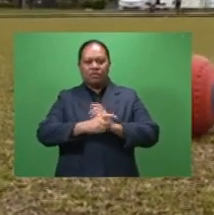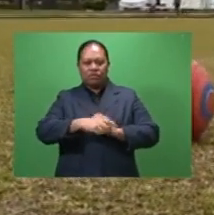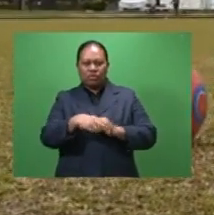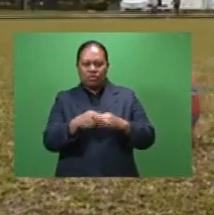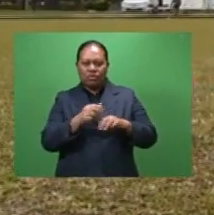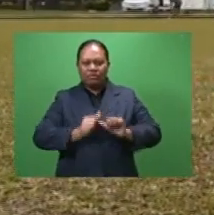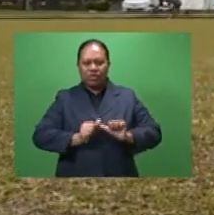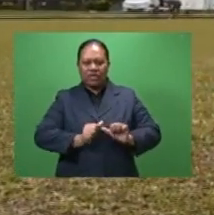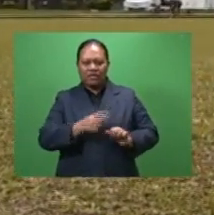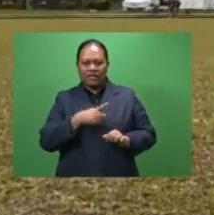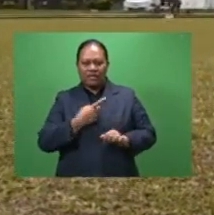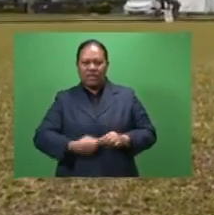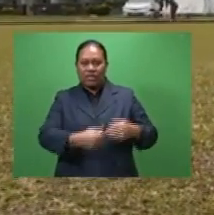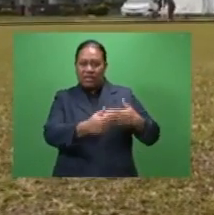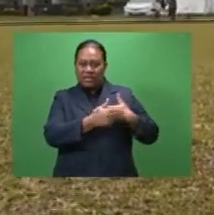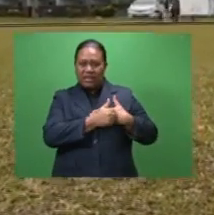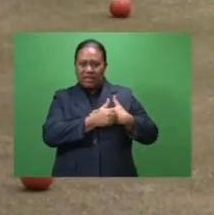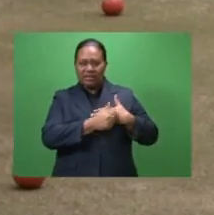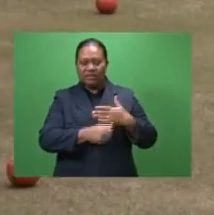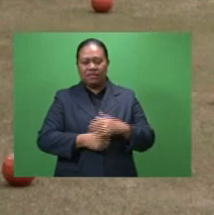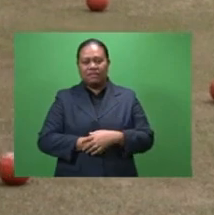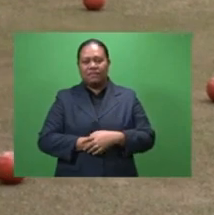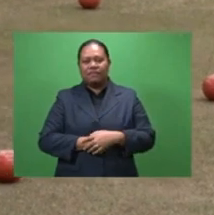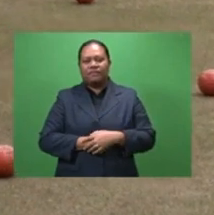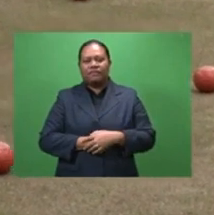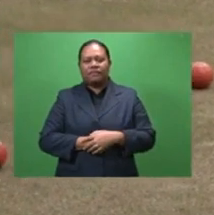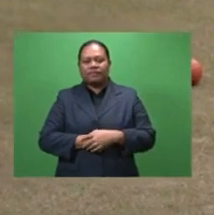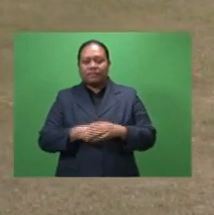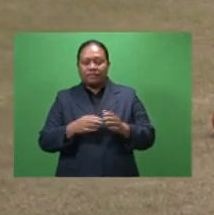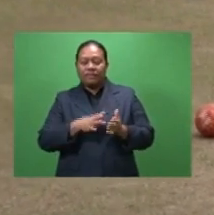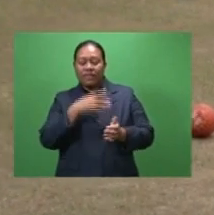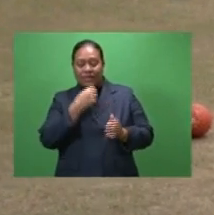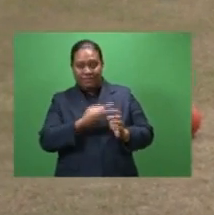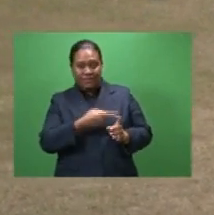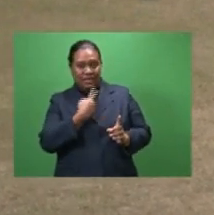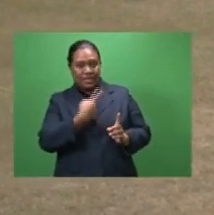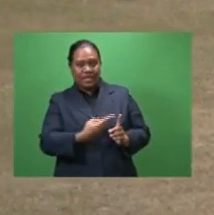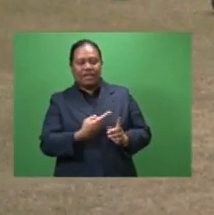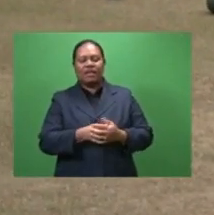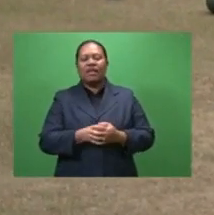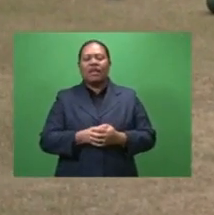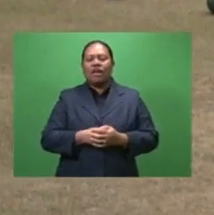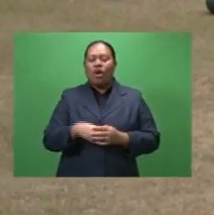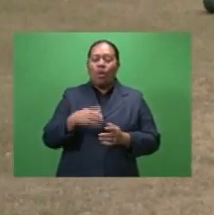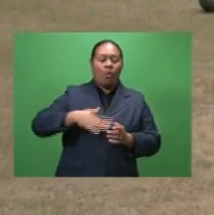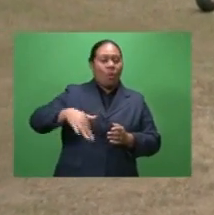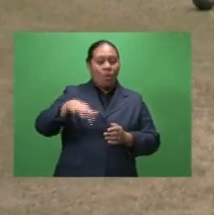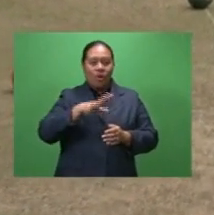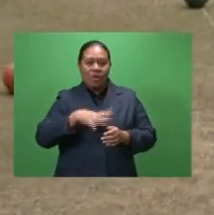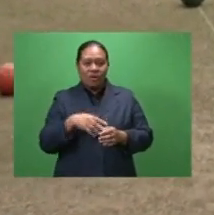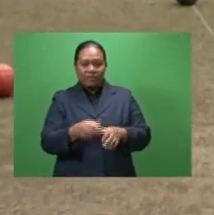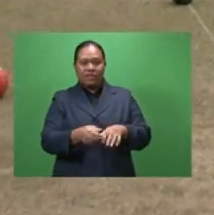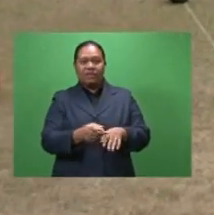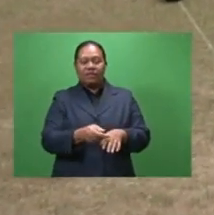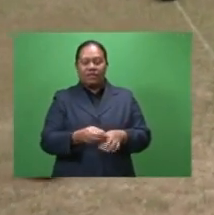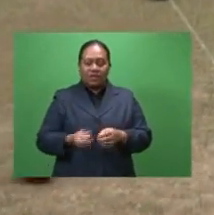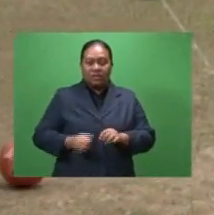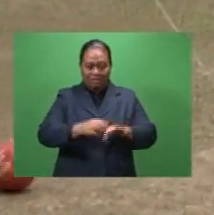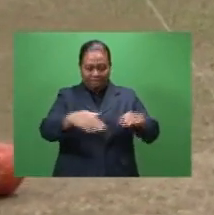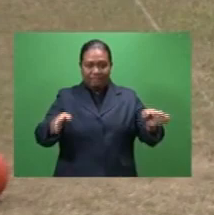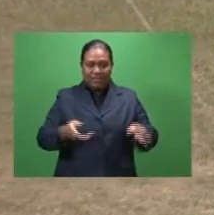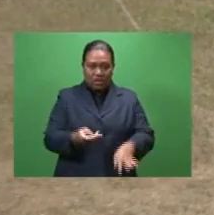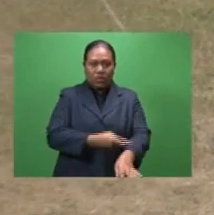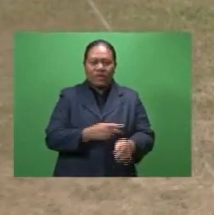here, so we'll have to probably minimize that as well. Lavaki has also given clarification that even though greens will be open, the bar